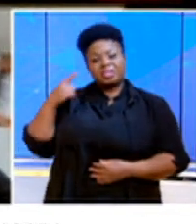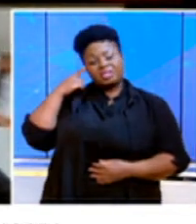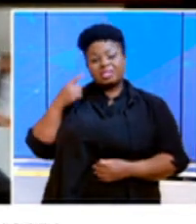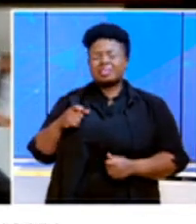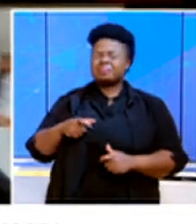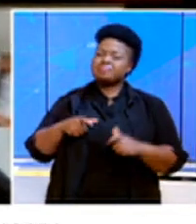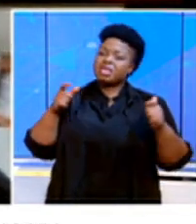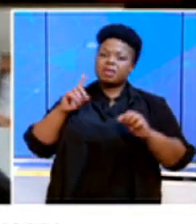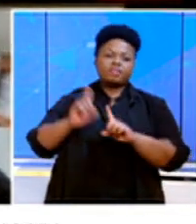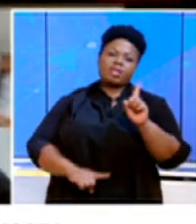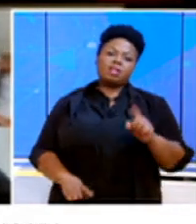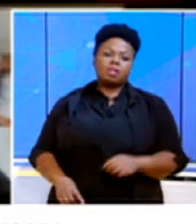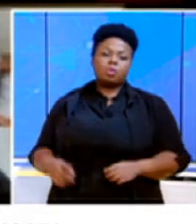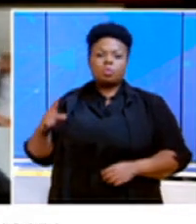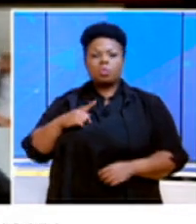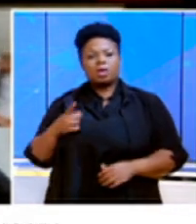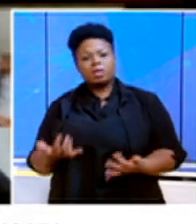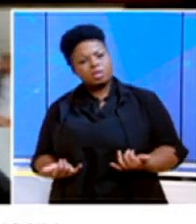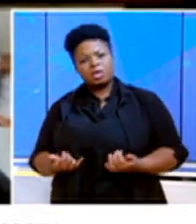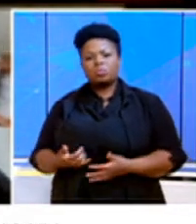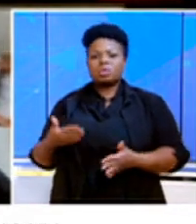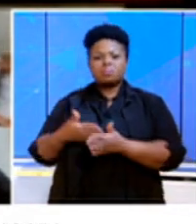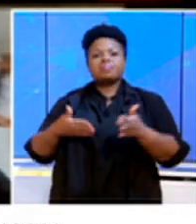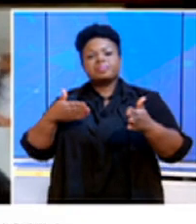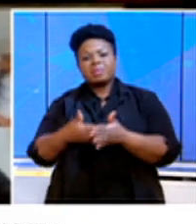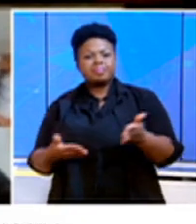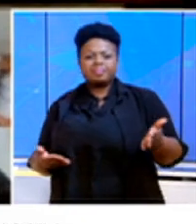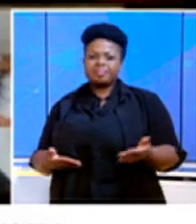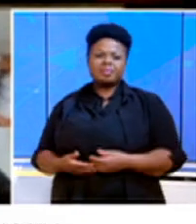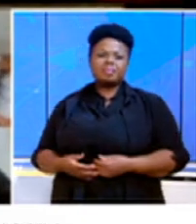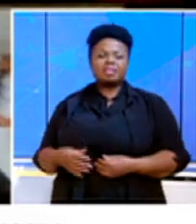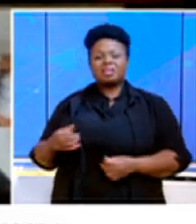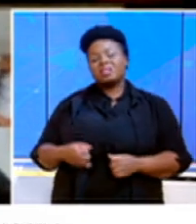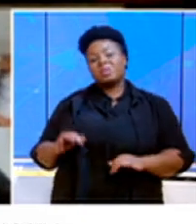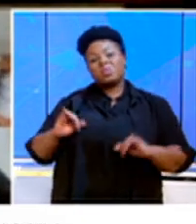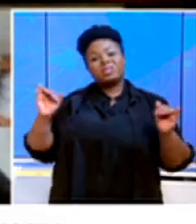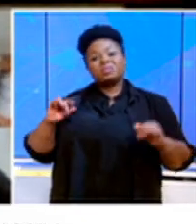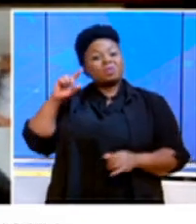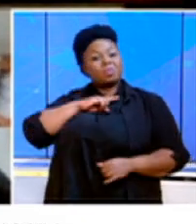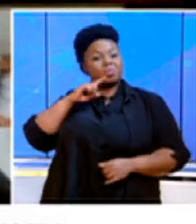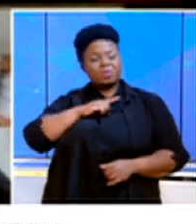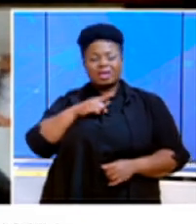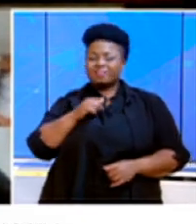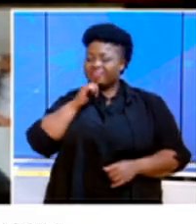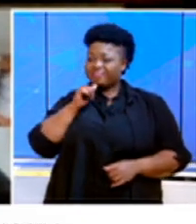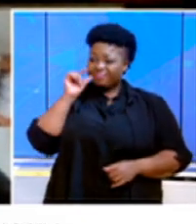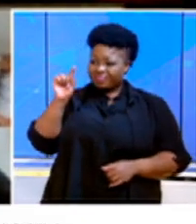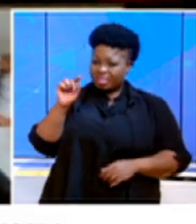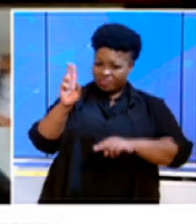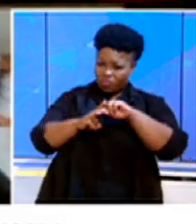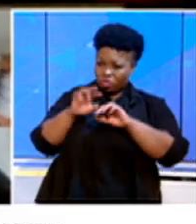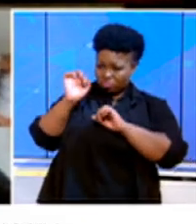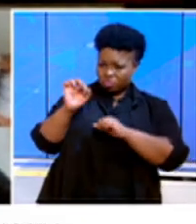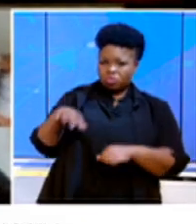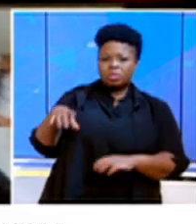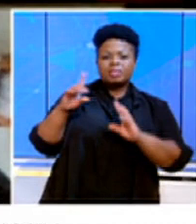significant failure. We are bumbling forward and getting stuff going, but it's largely despite the Ministry of Health. So I think